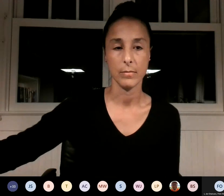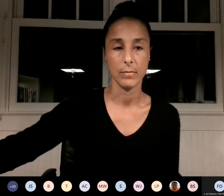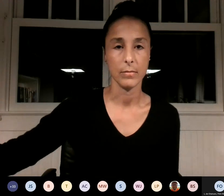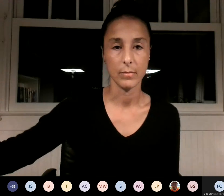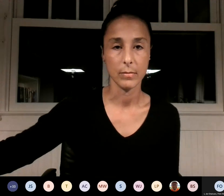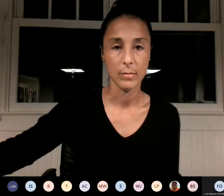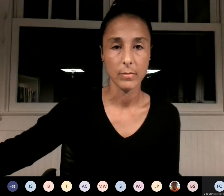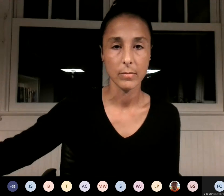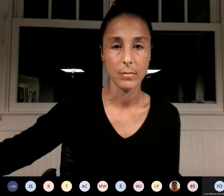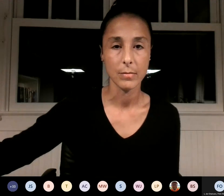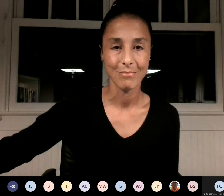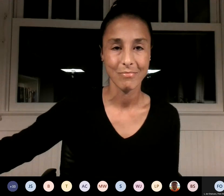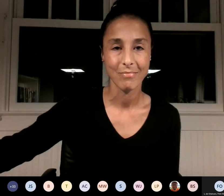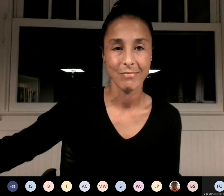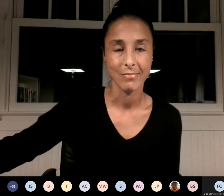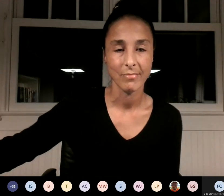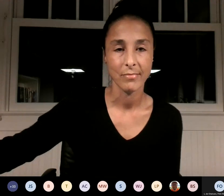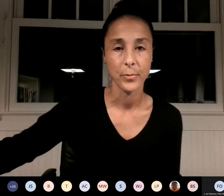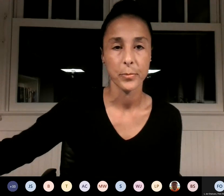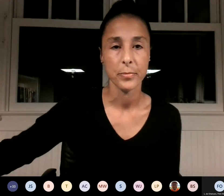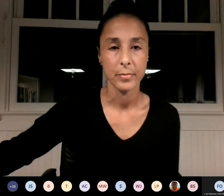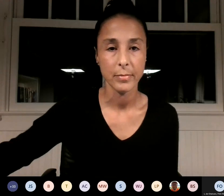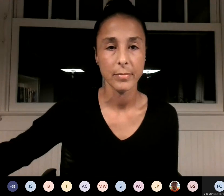made. And